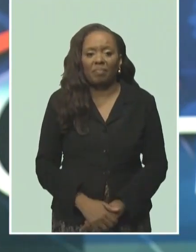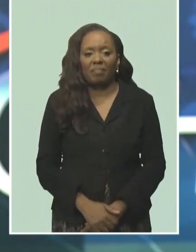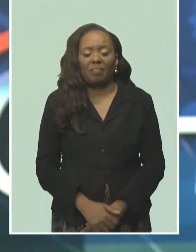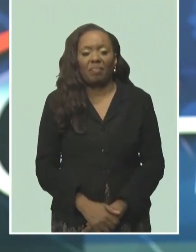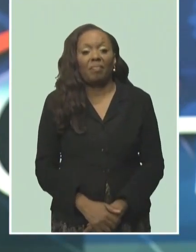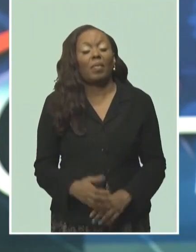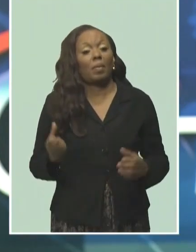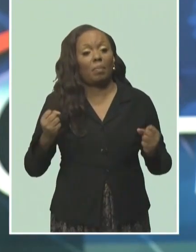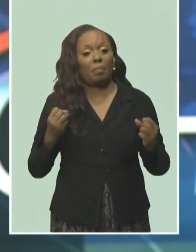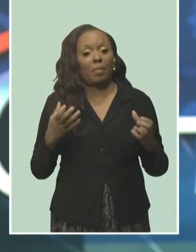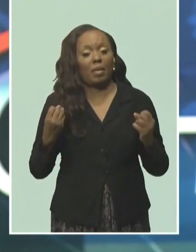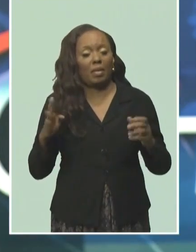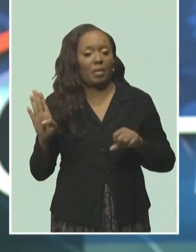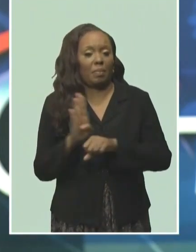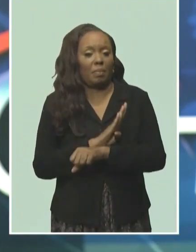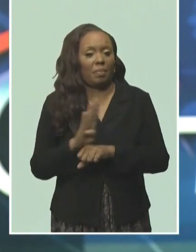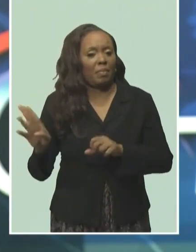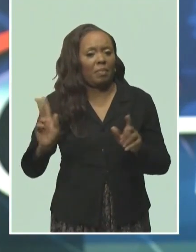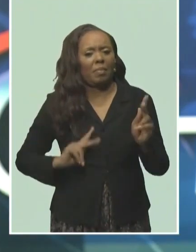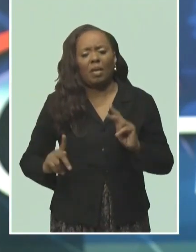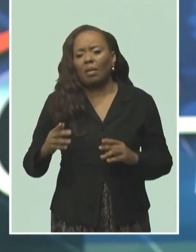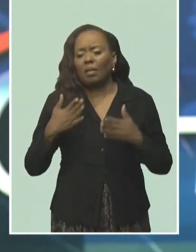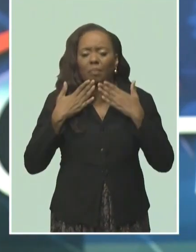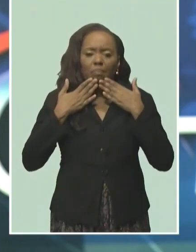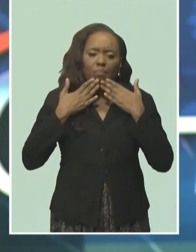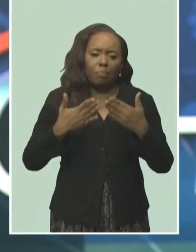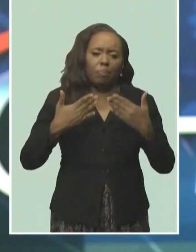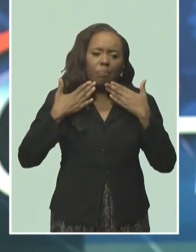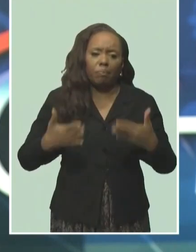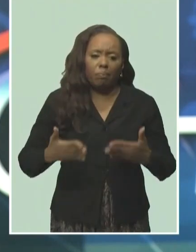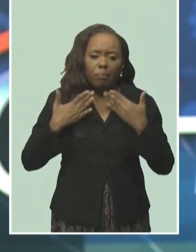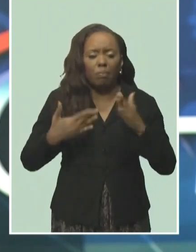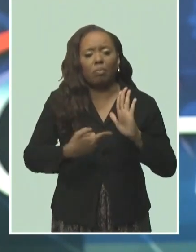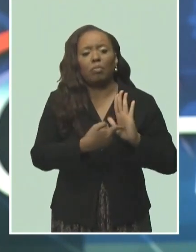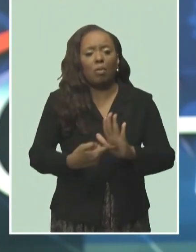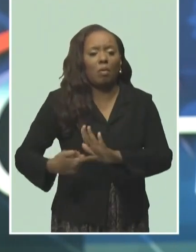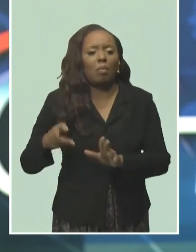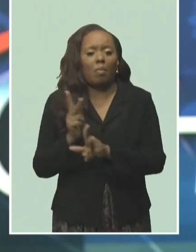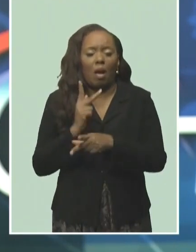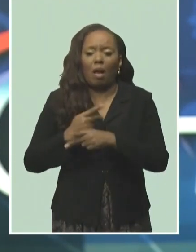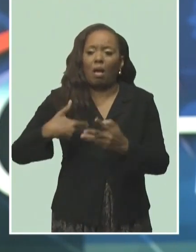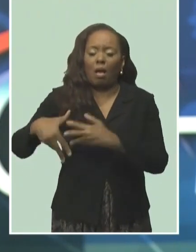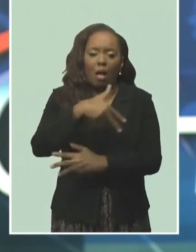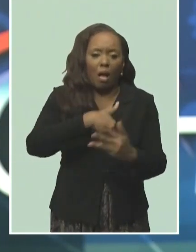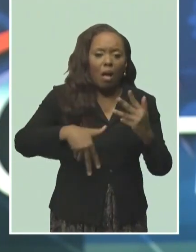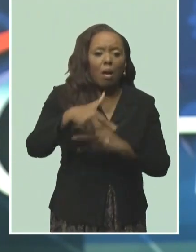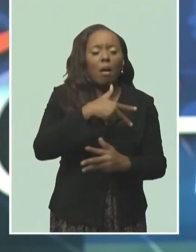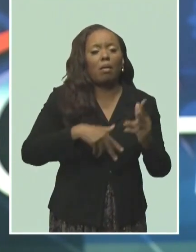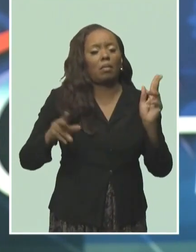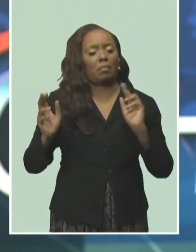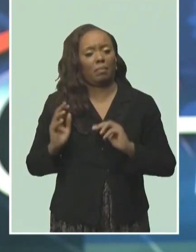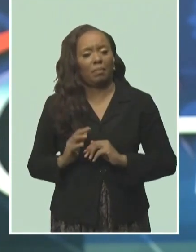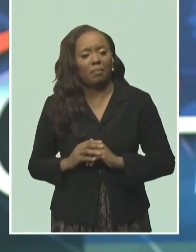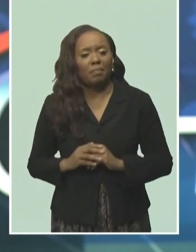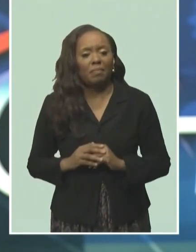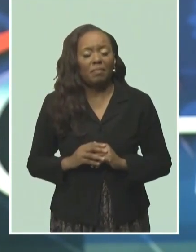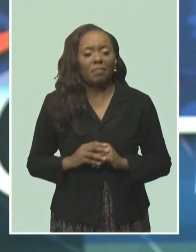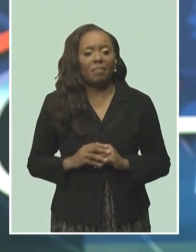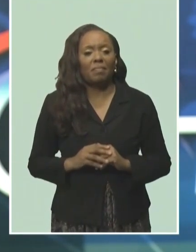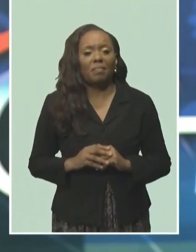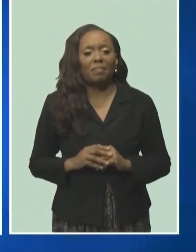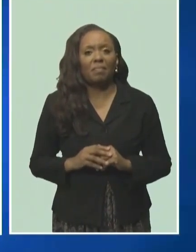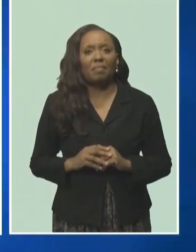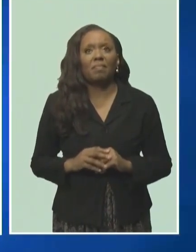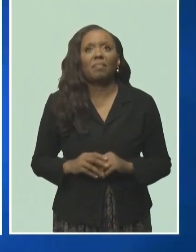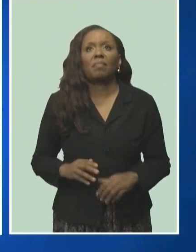And many of the entrepreneurs were grateful for the opportunity to showcase their products and interact with the public. It's